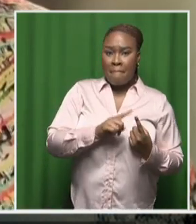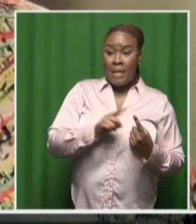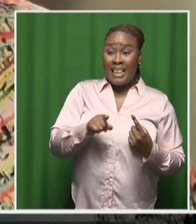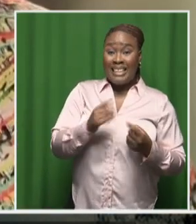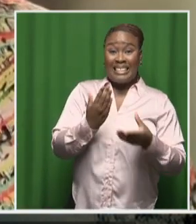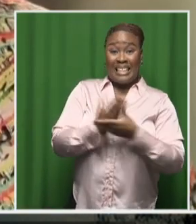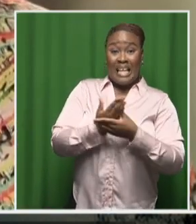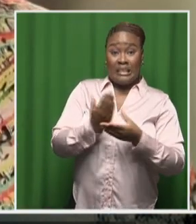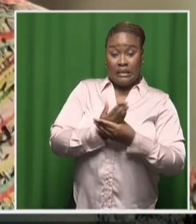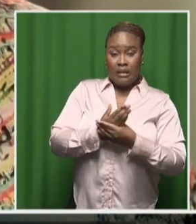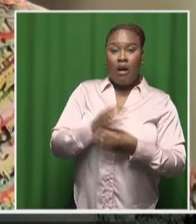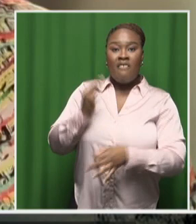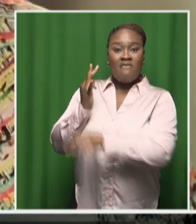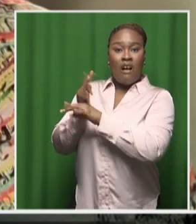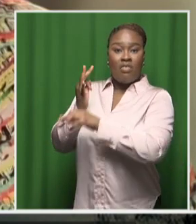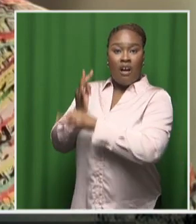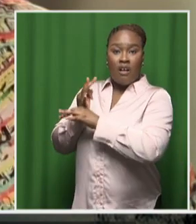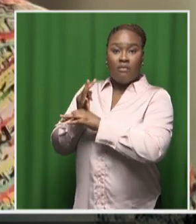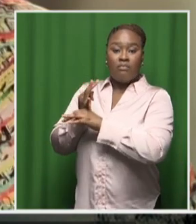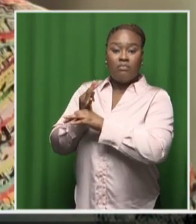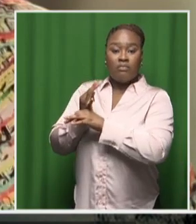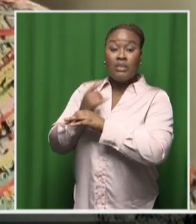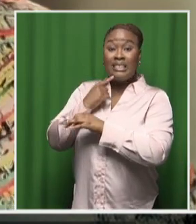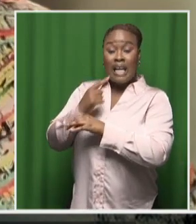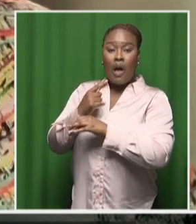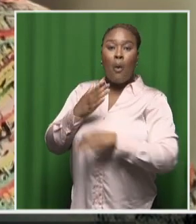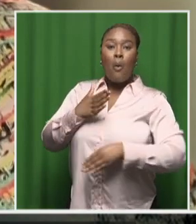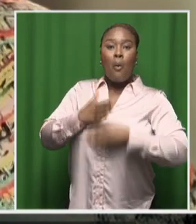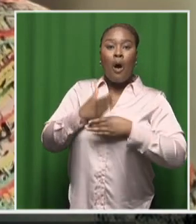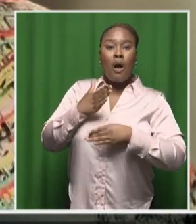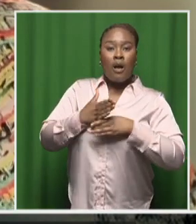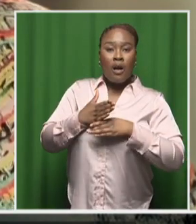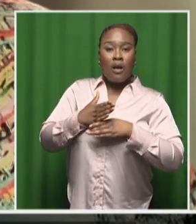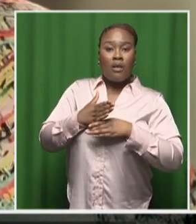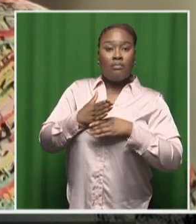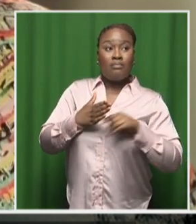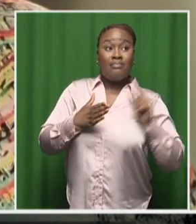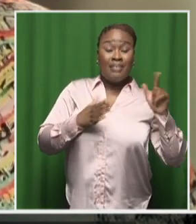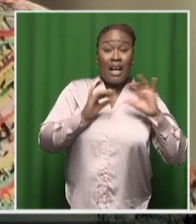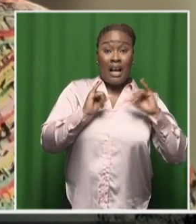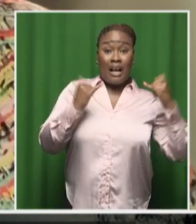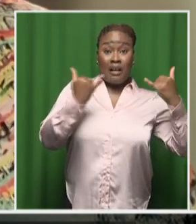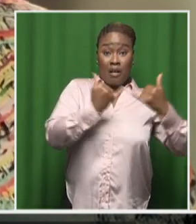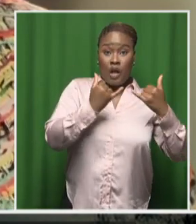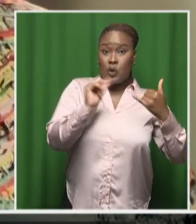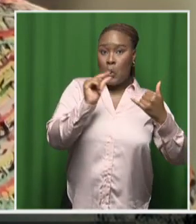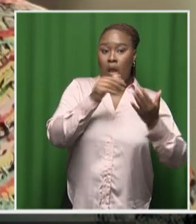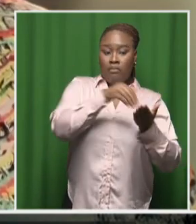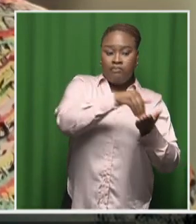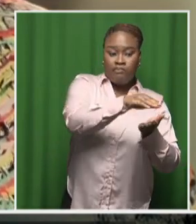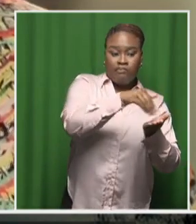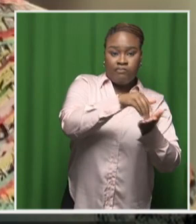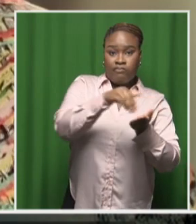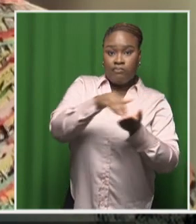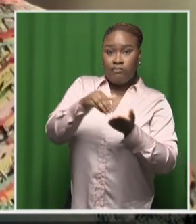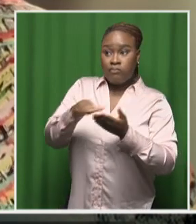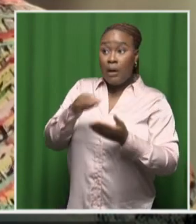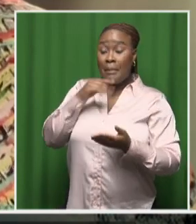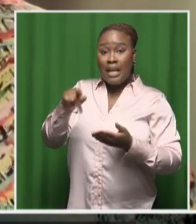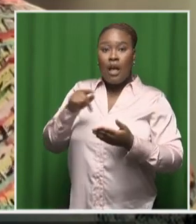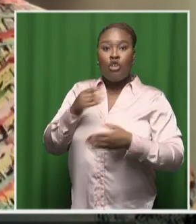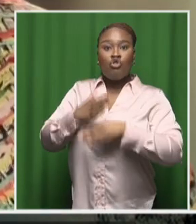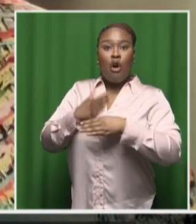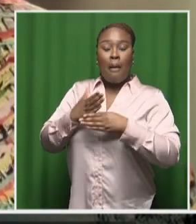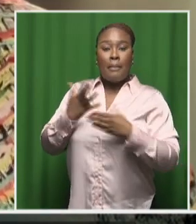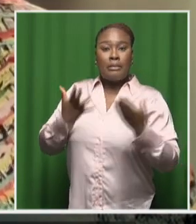case where the father, even though he said he was working for a company that's about to go through a retrenchment process and he is going to lose his job, so